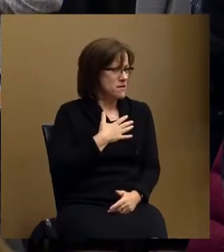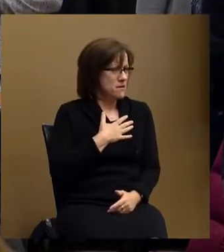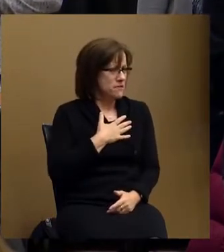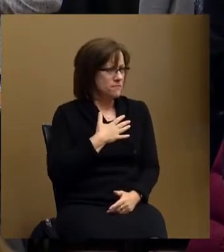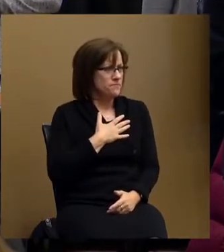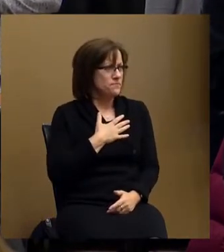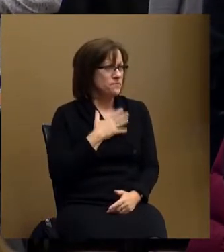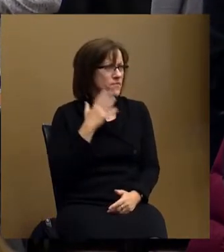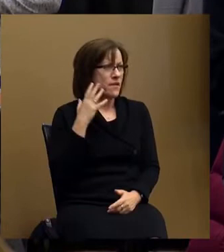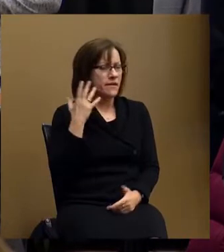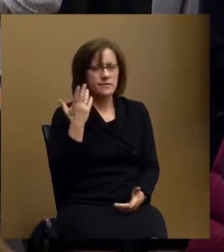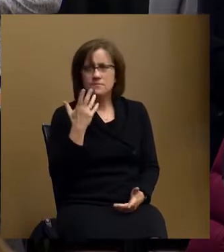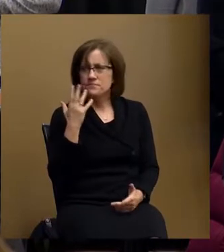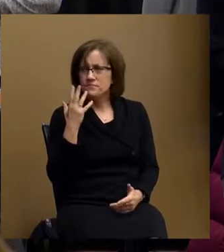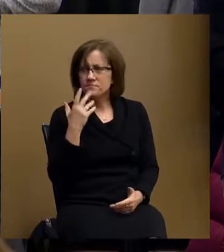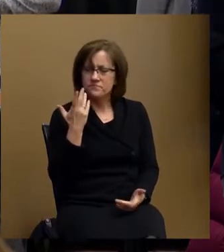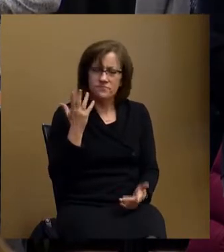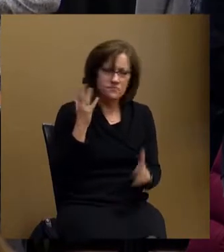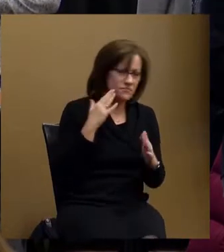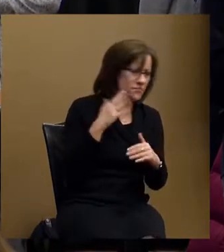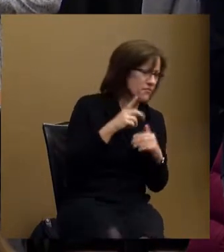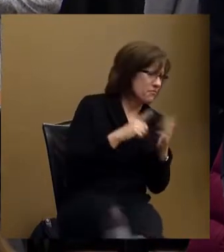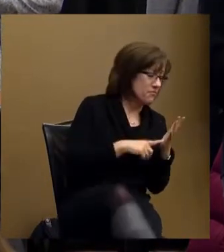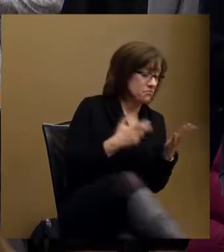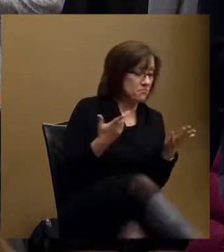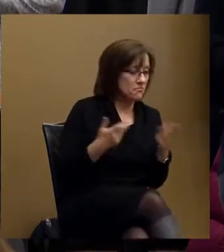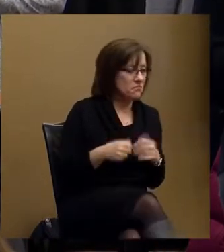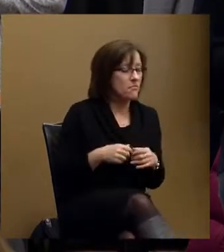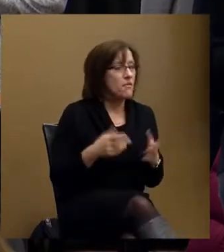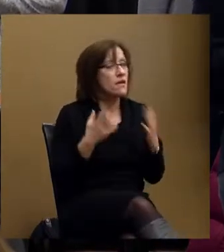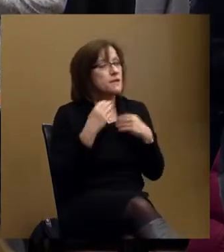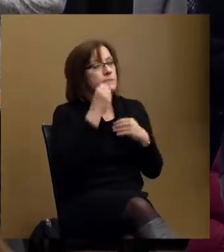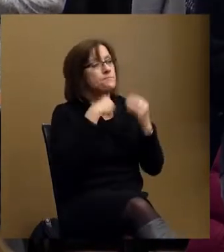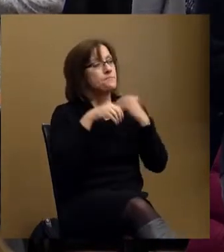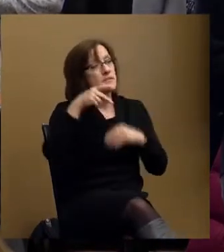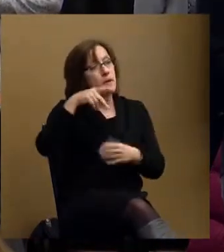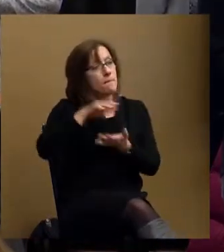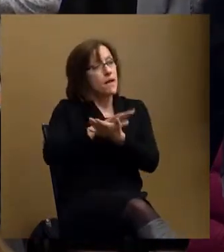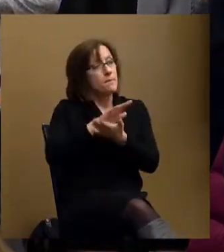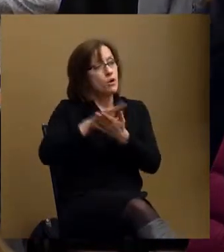seizure things there. He eats paper clips.